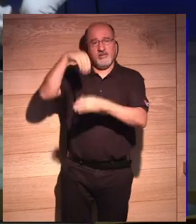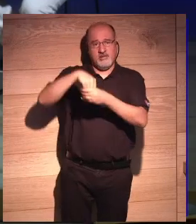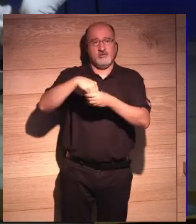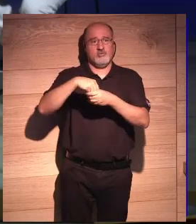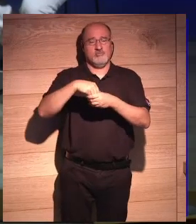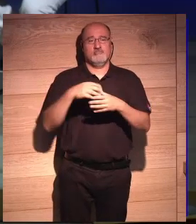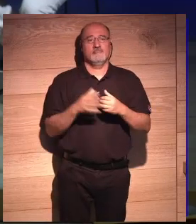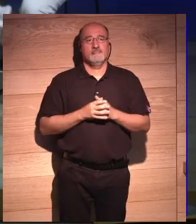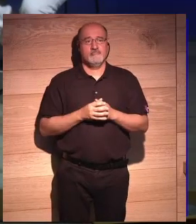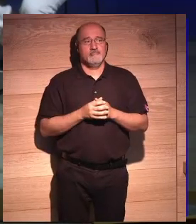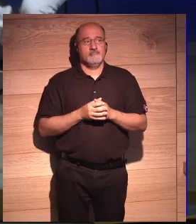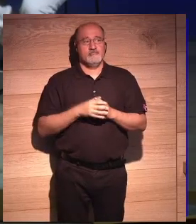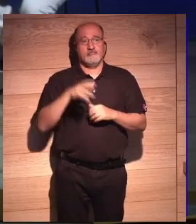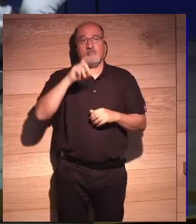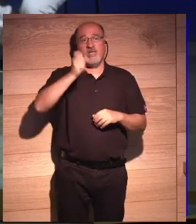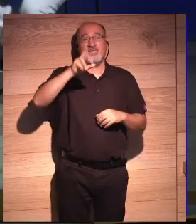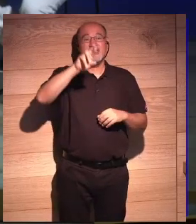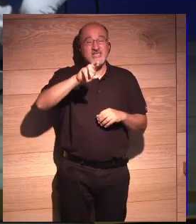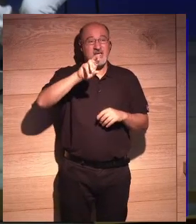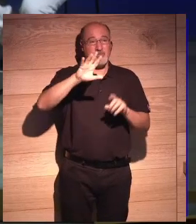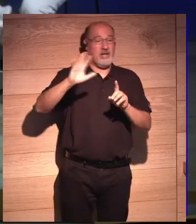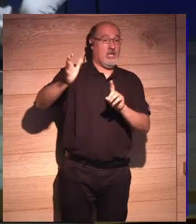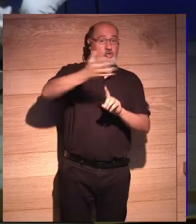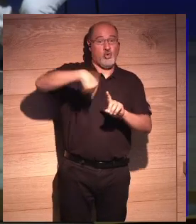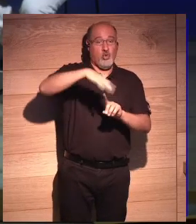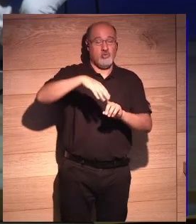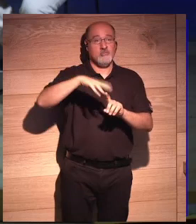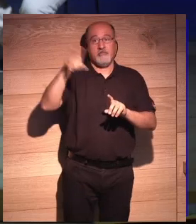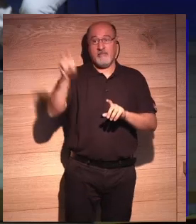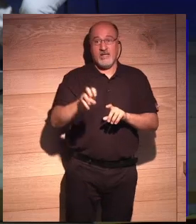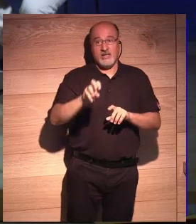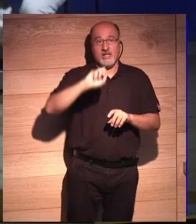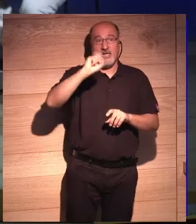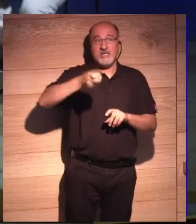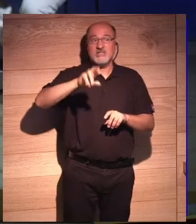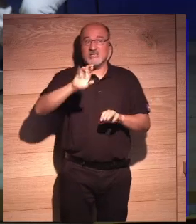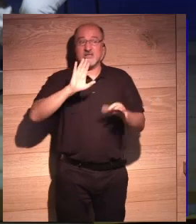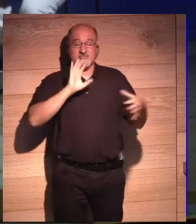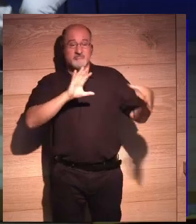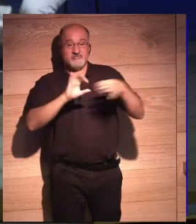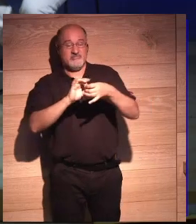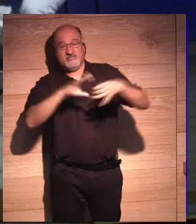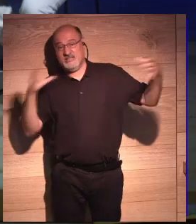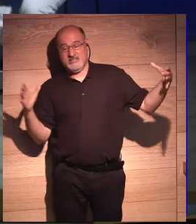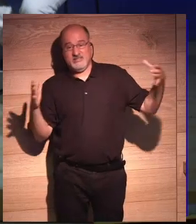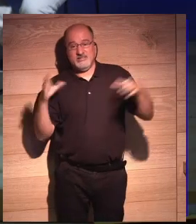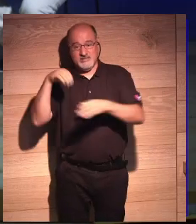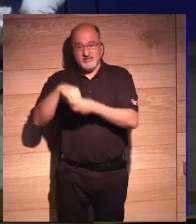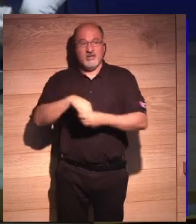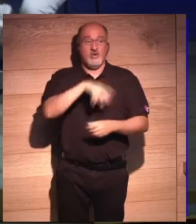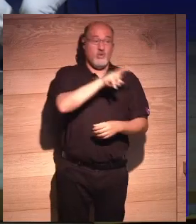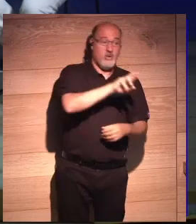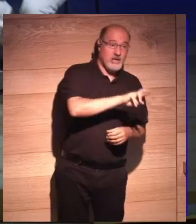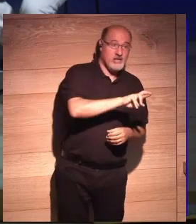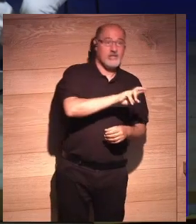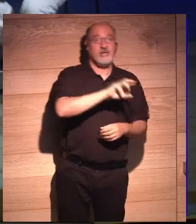And otherwise, you have to reuse. Because when we talk about XR as an umbrella, I understand that according to your experience,